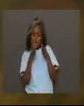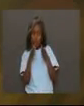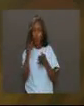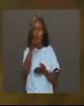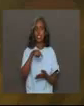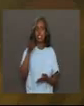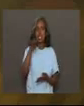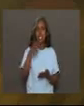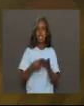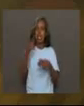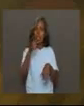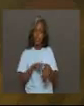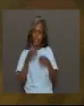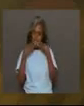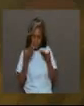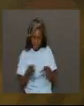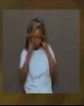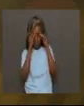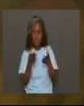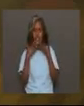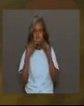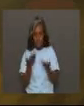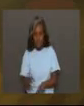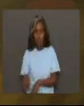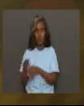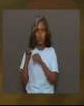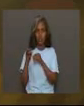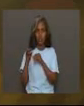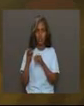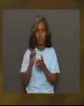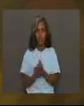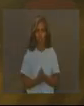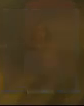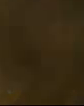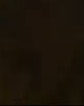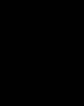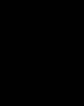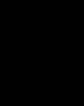on circles. Until then, thank you, teacher. Thank you, students.